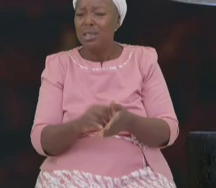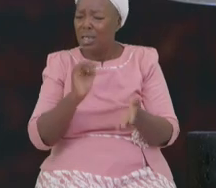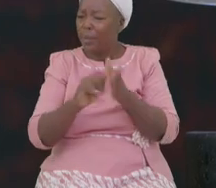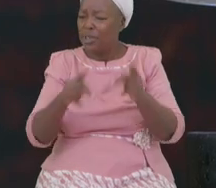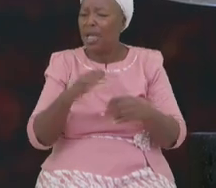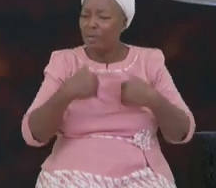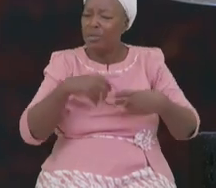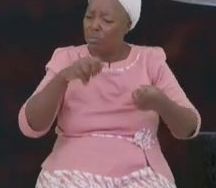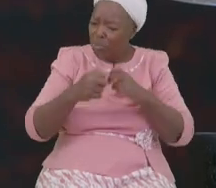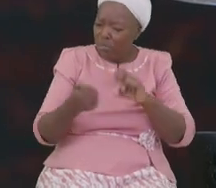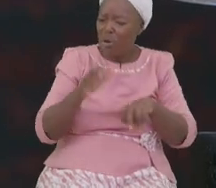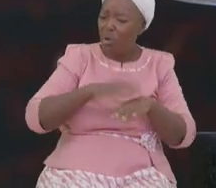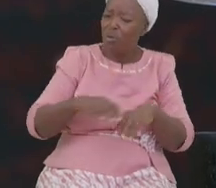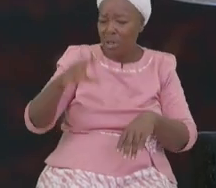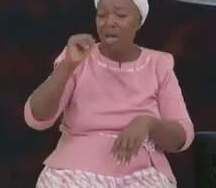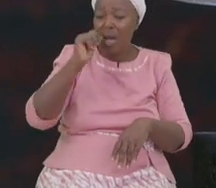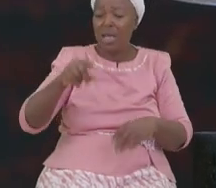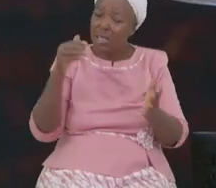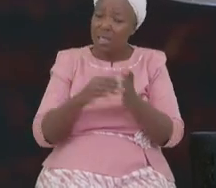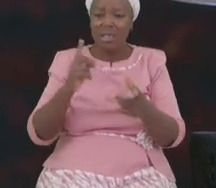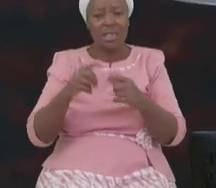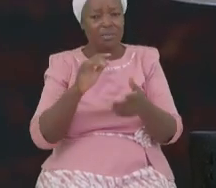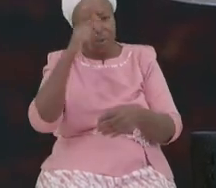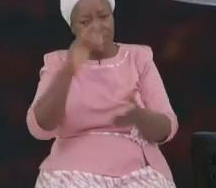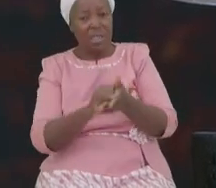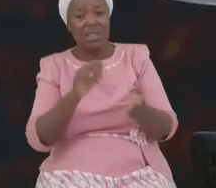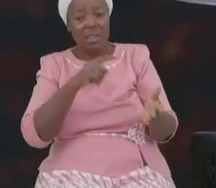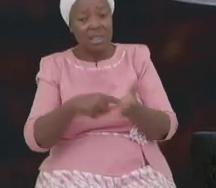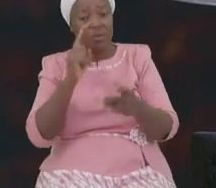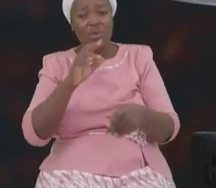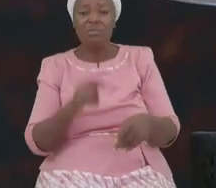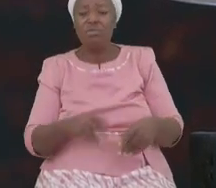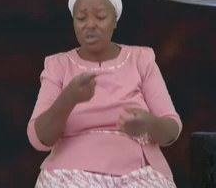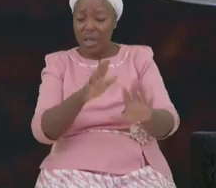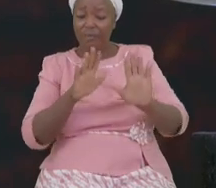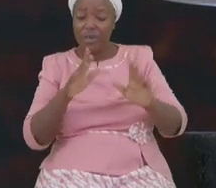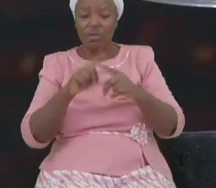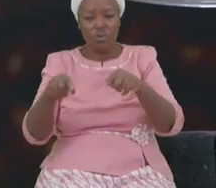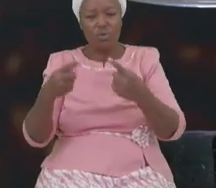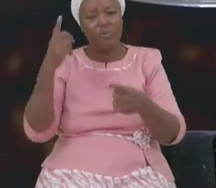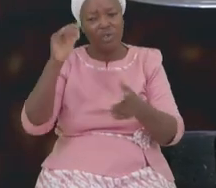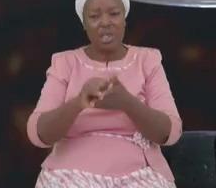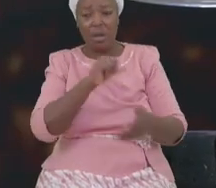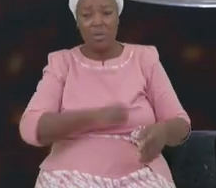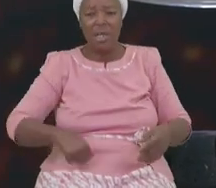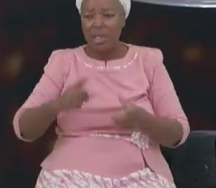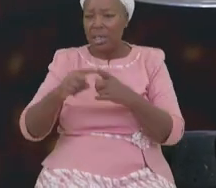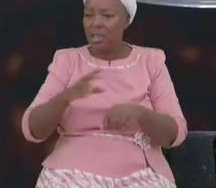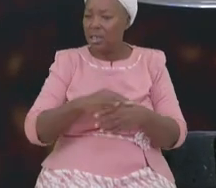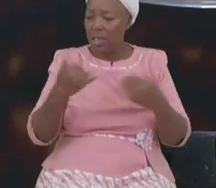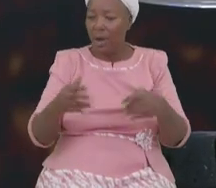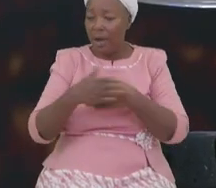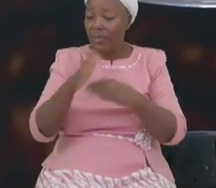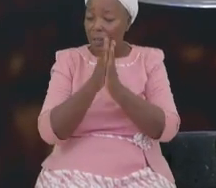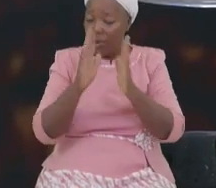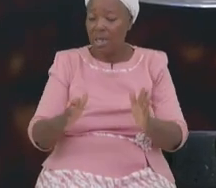visible kind of difficulty and challenge in the hand. Healed completely. He called the father and then mentioned